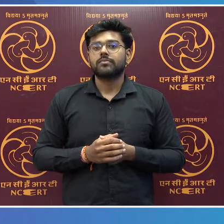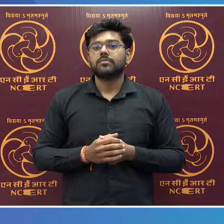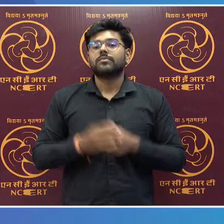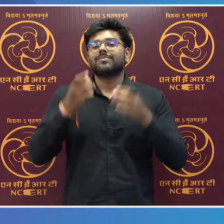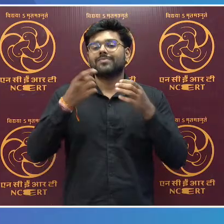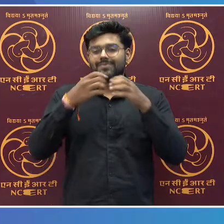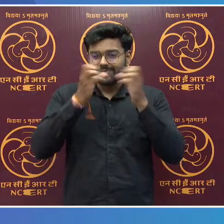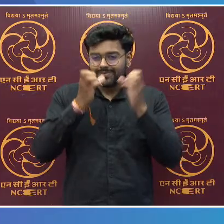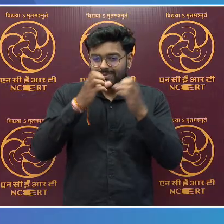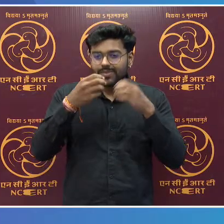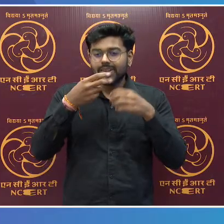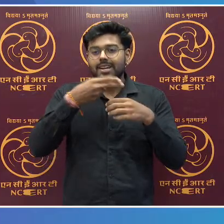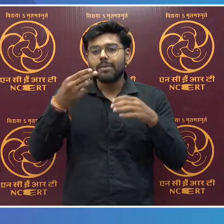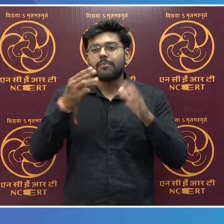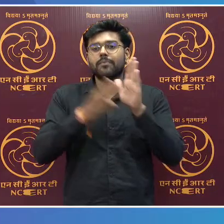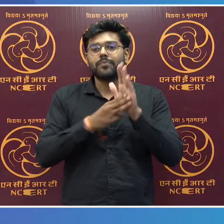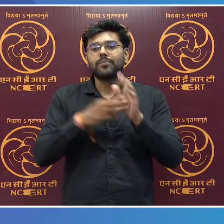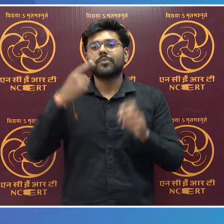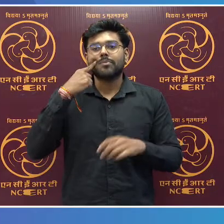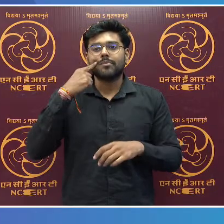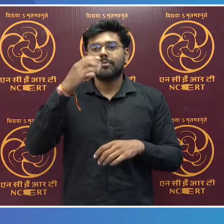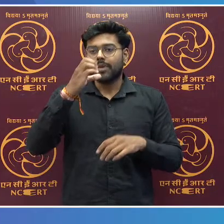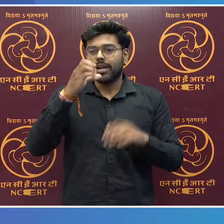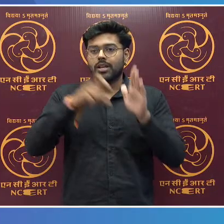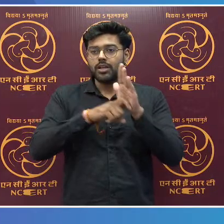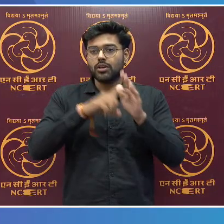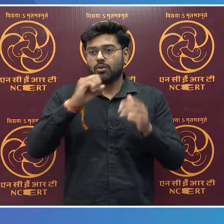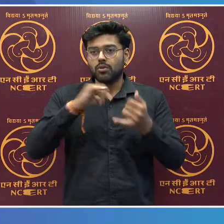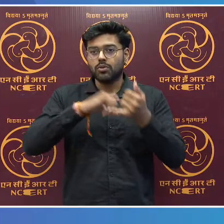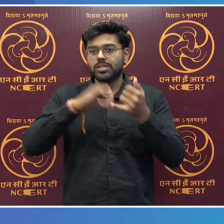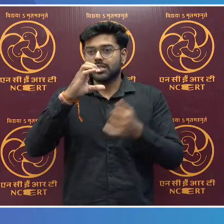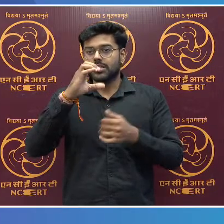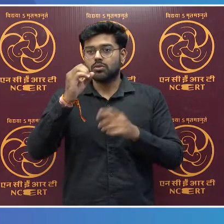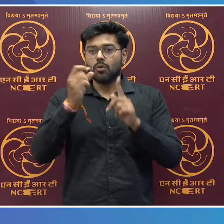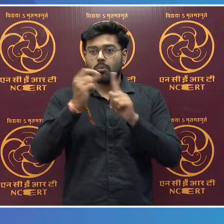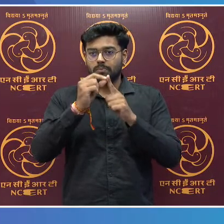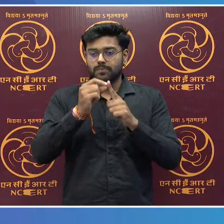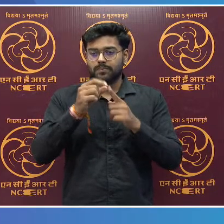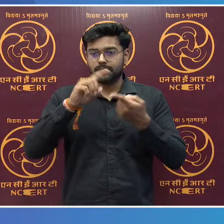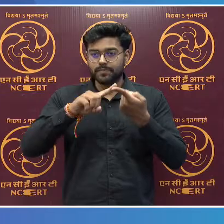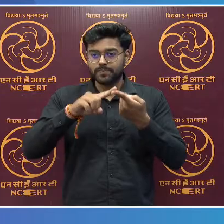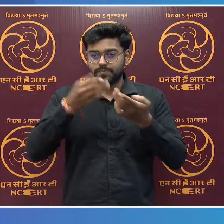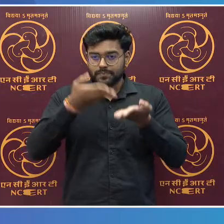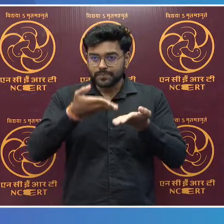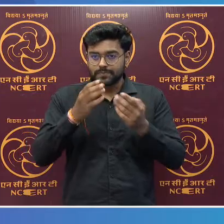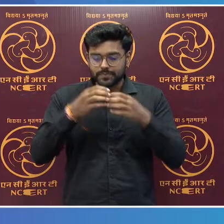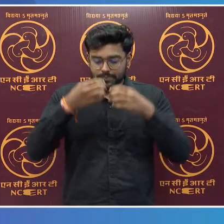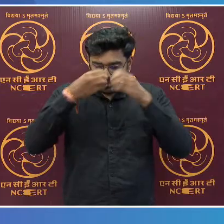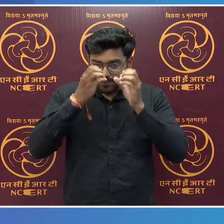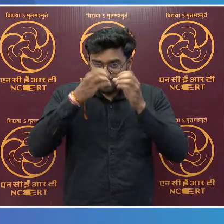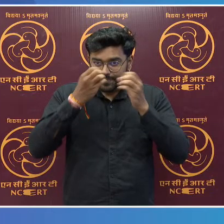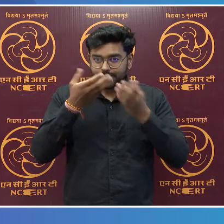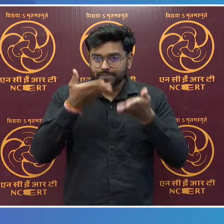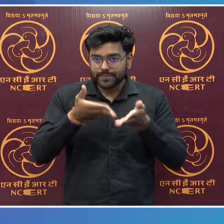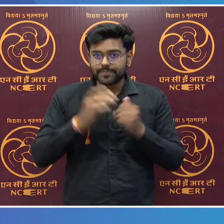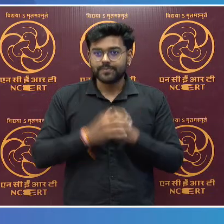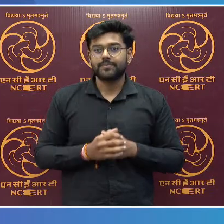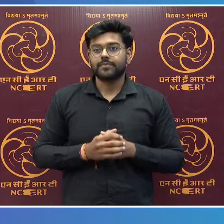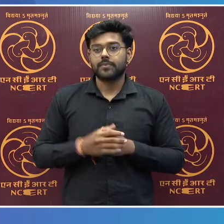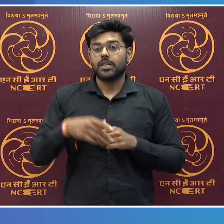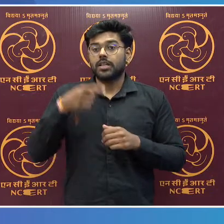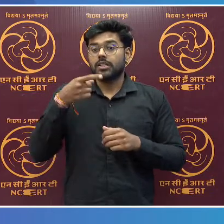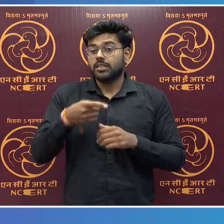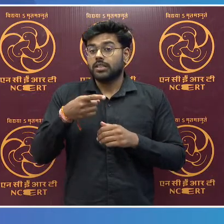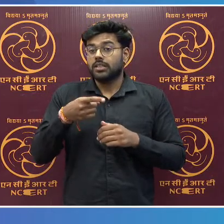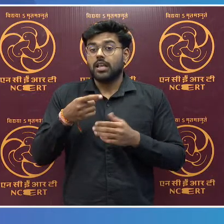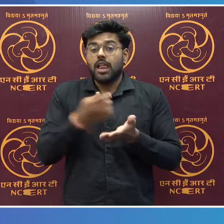a microscope. The picture is of the same is attached in here. So microscope. So it